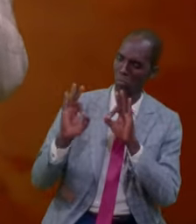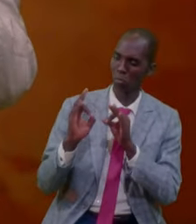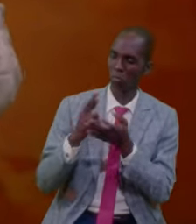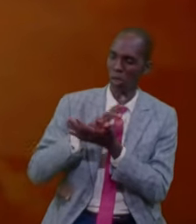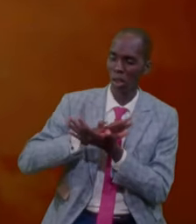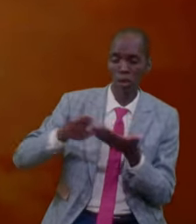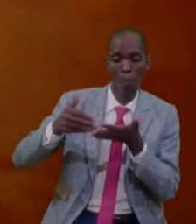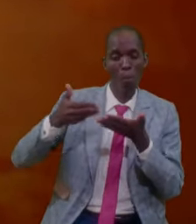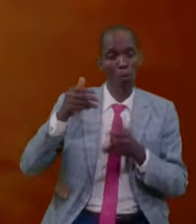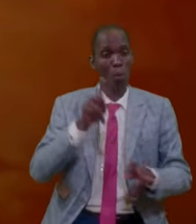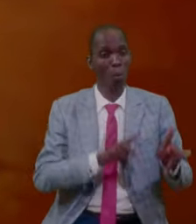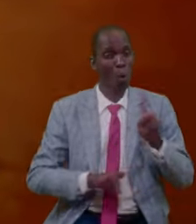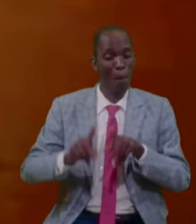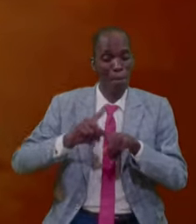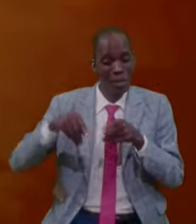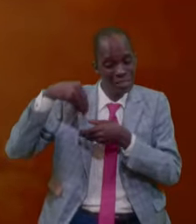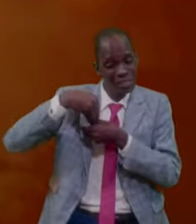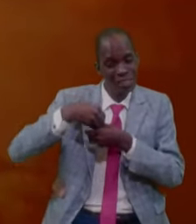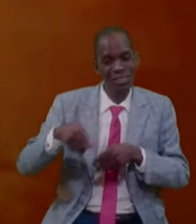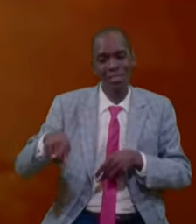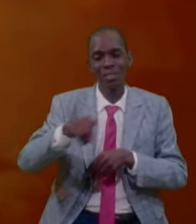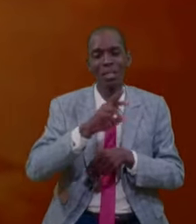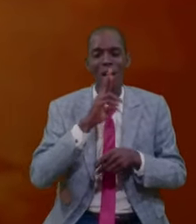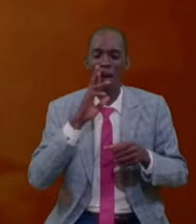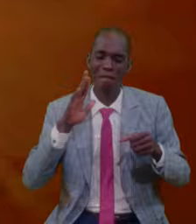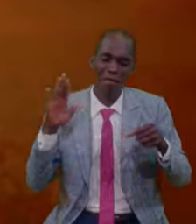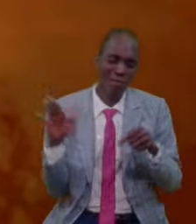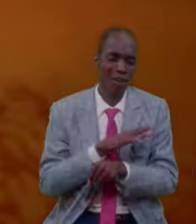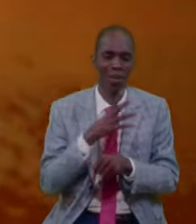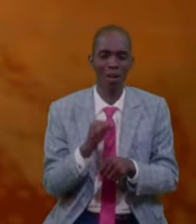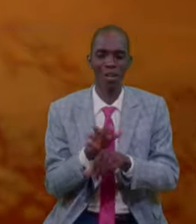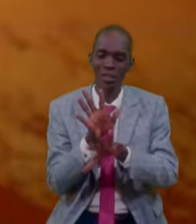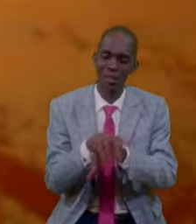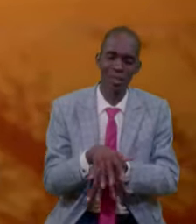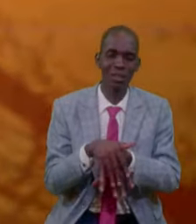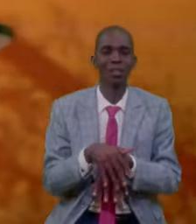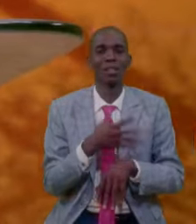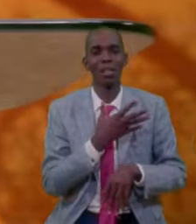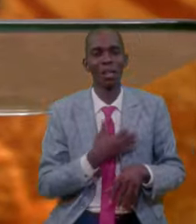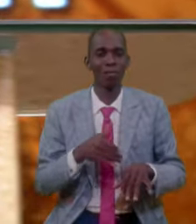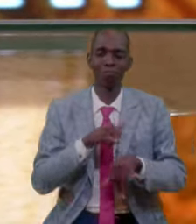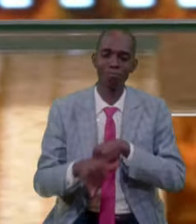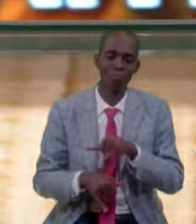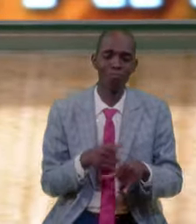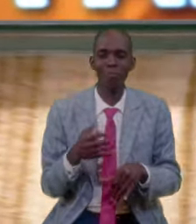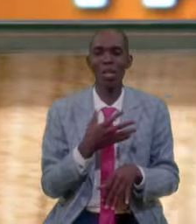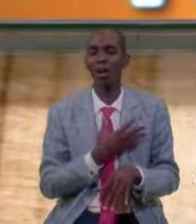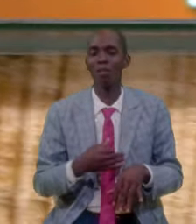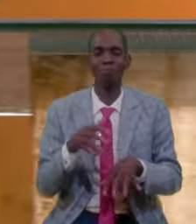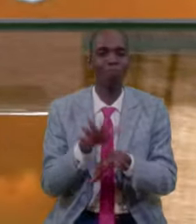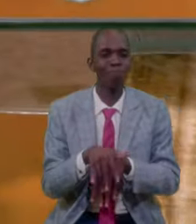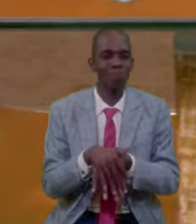but within ye are full of hypocrisy and iniquity. Of